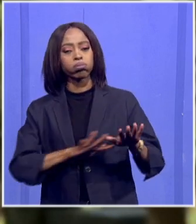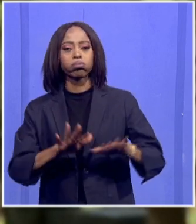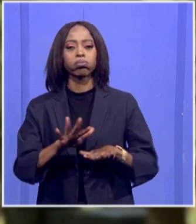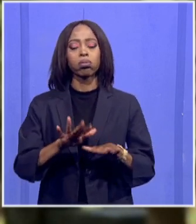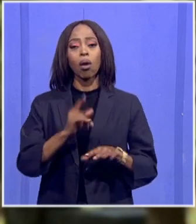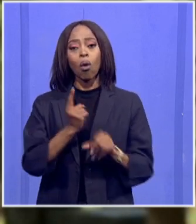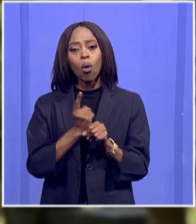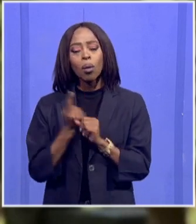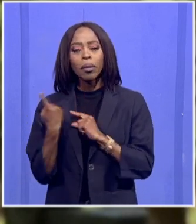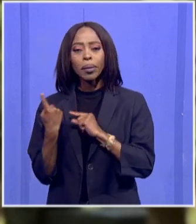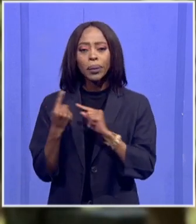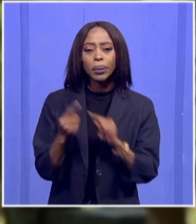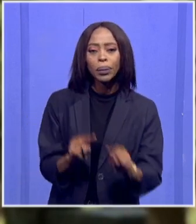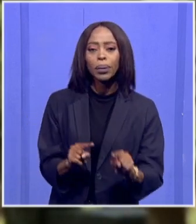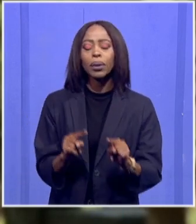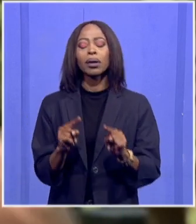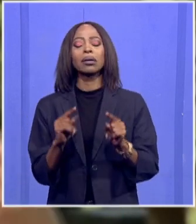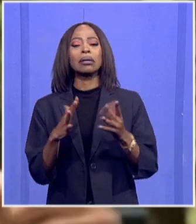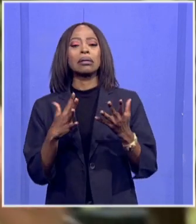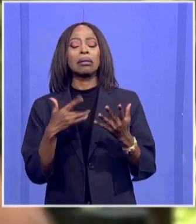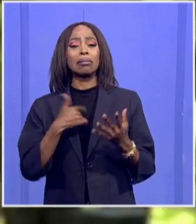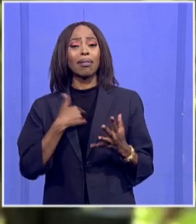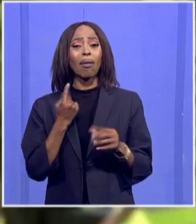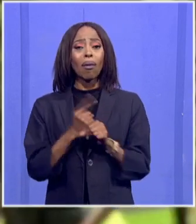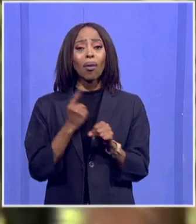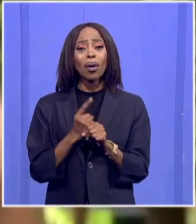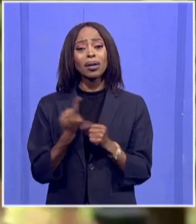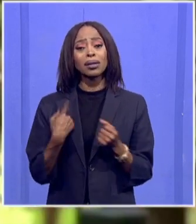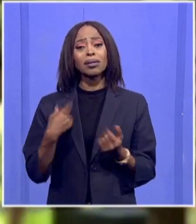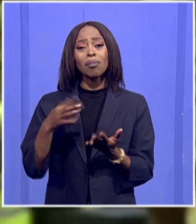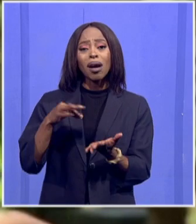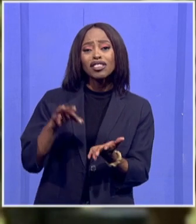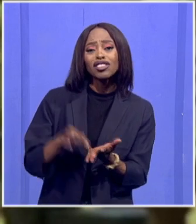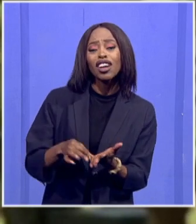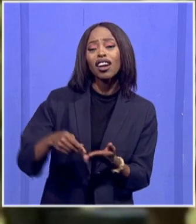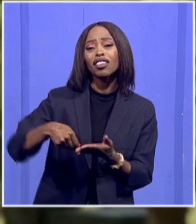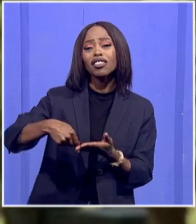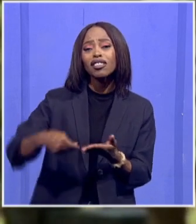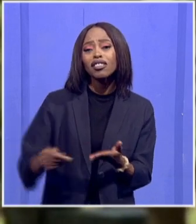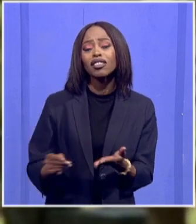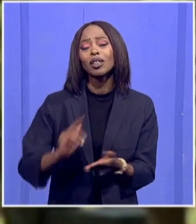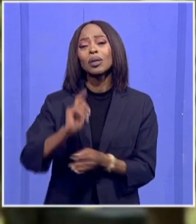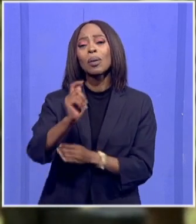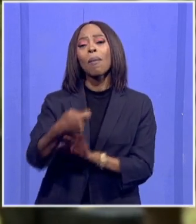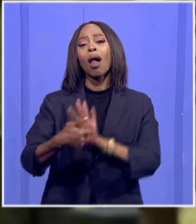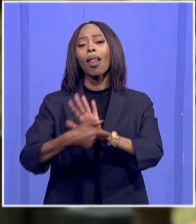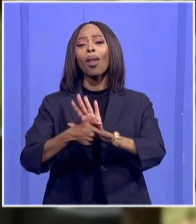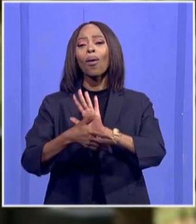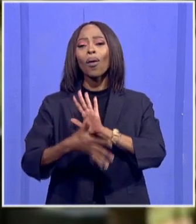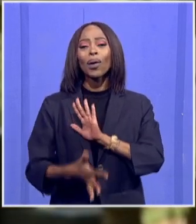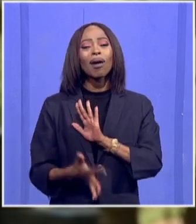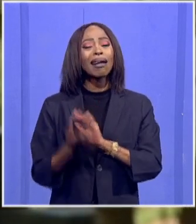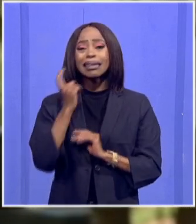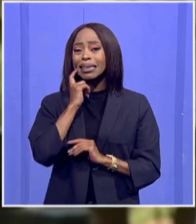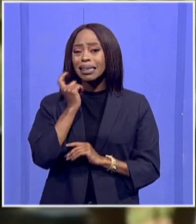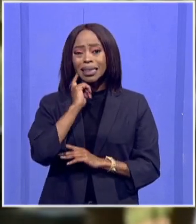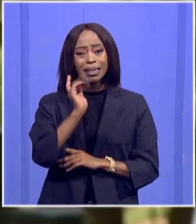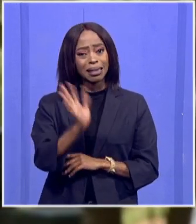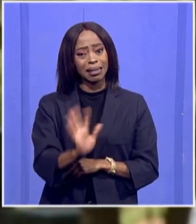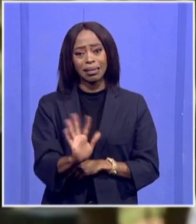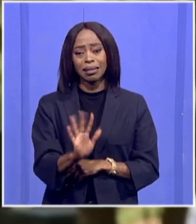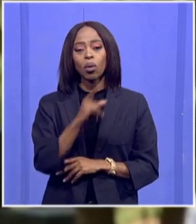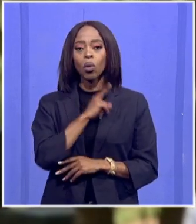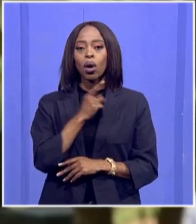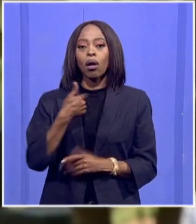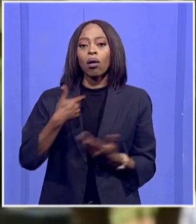come over here, every time I've got to sign a check to pay legal fees. It's not an easy exercise because we